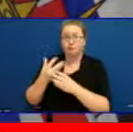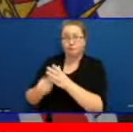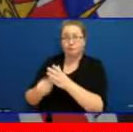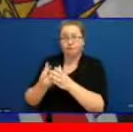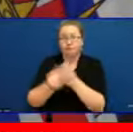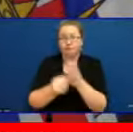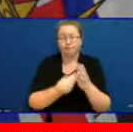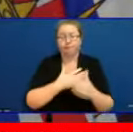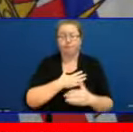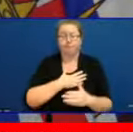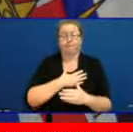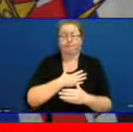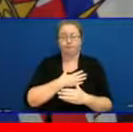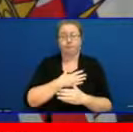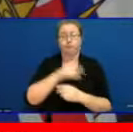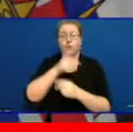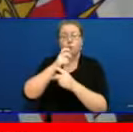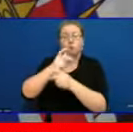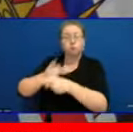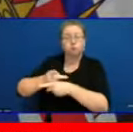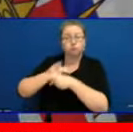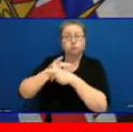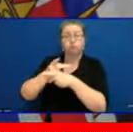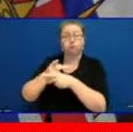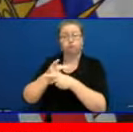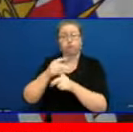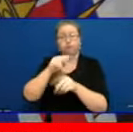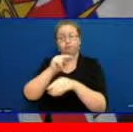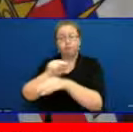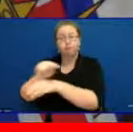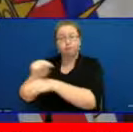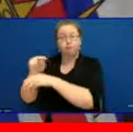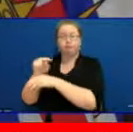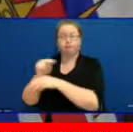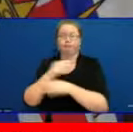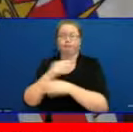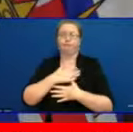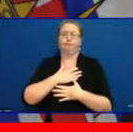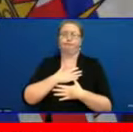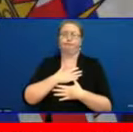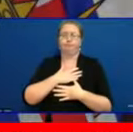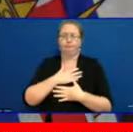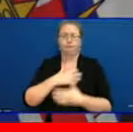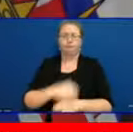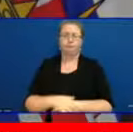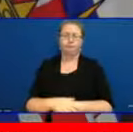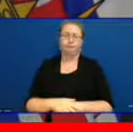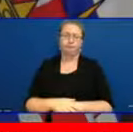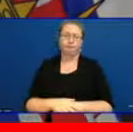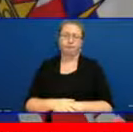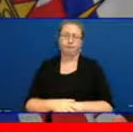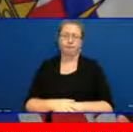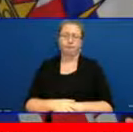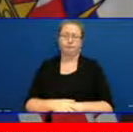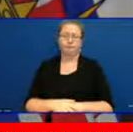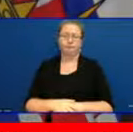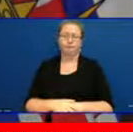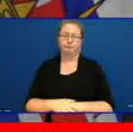loved ones, to the care providers who've looked after them, and to our communities who mourn their loss.